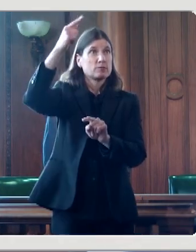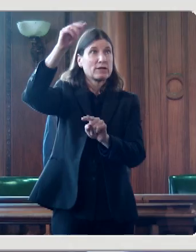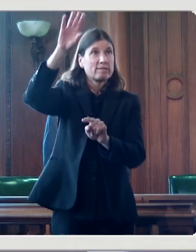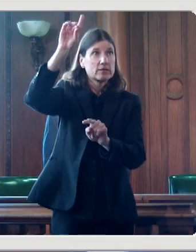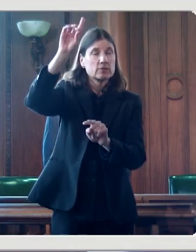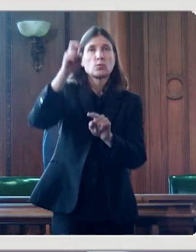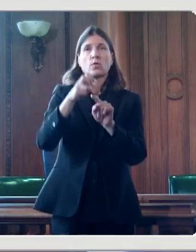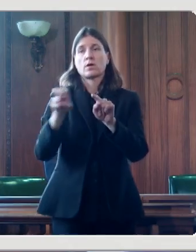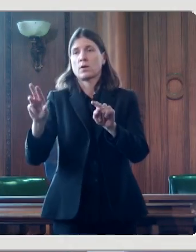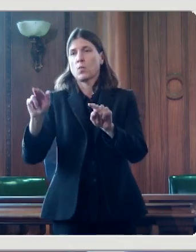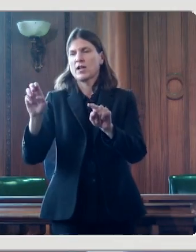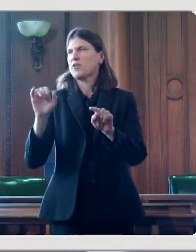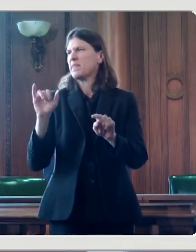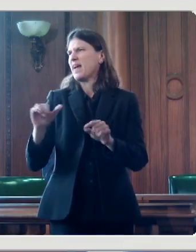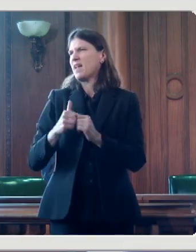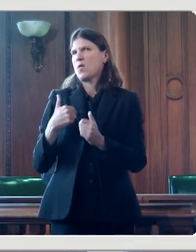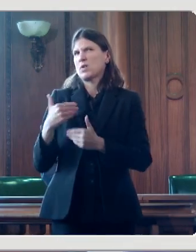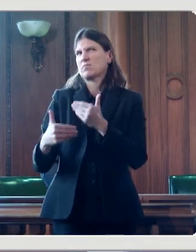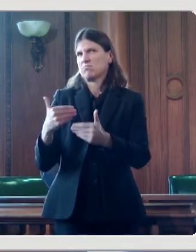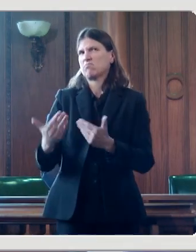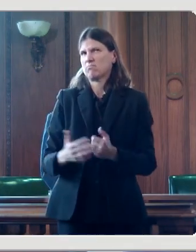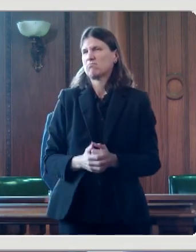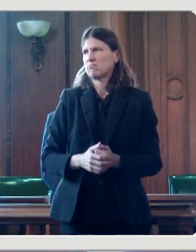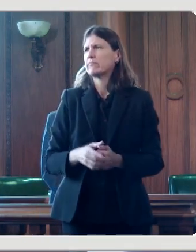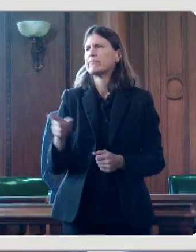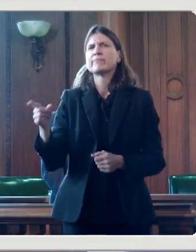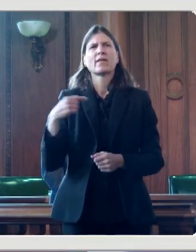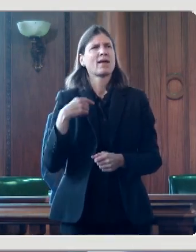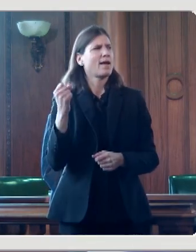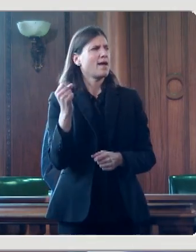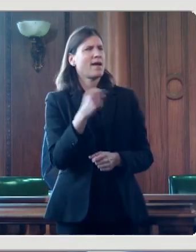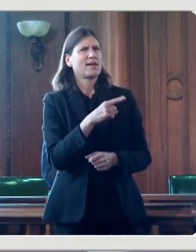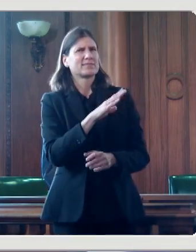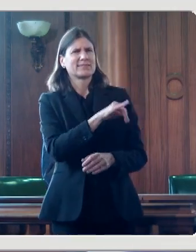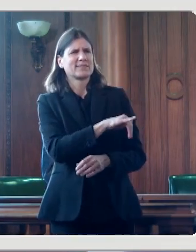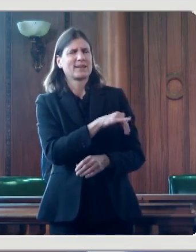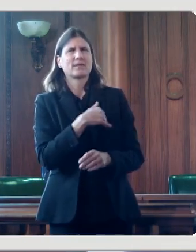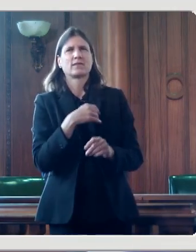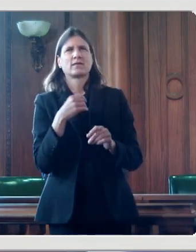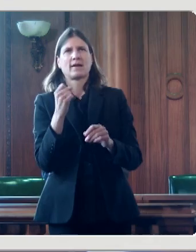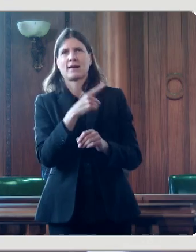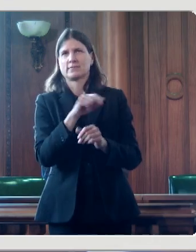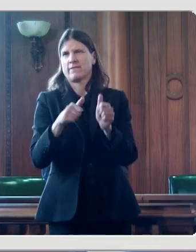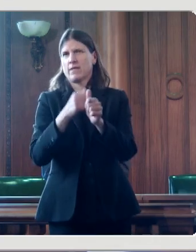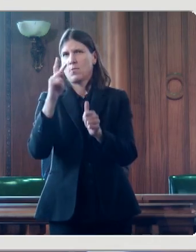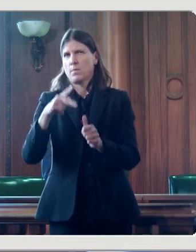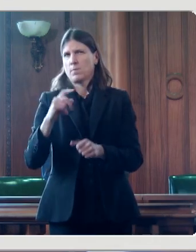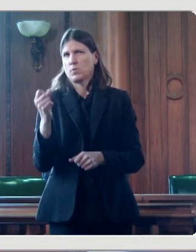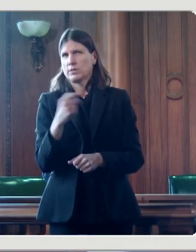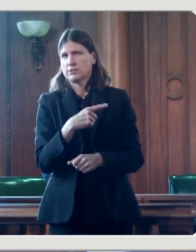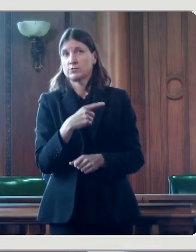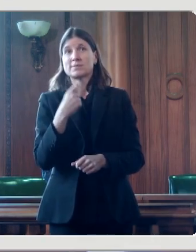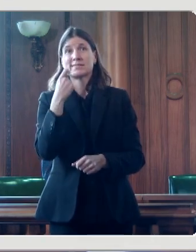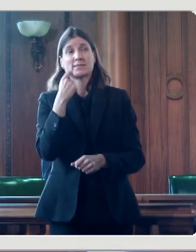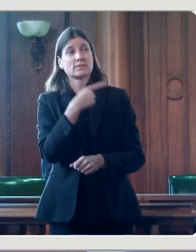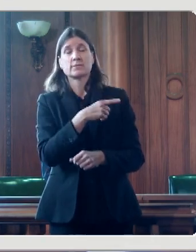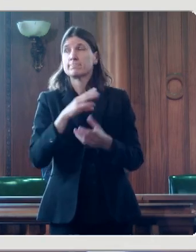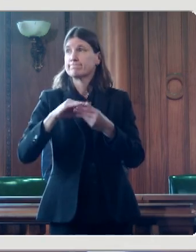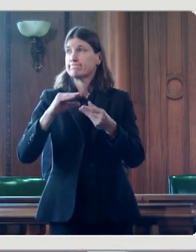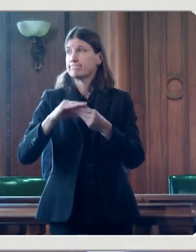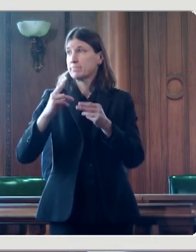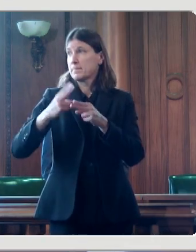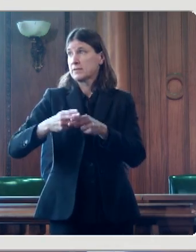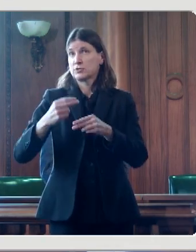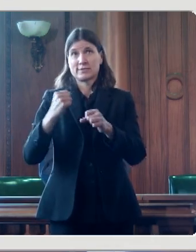actively. And do you have, I was looking at some of the numbers, especially after you mentioned today's figure was at the hospital, the